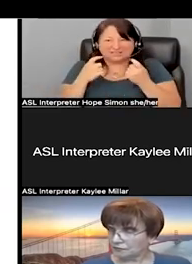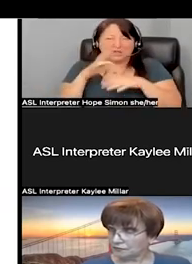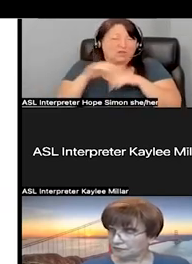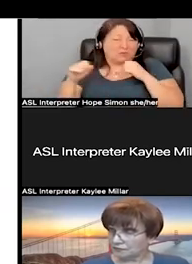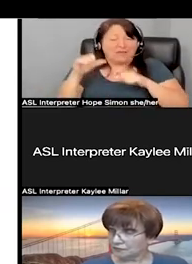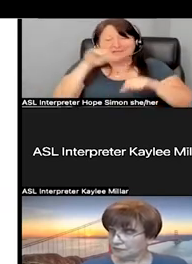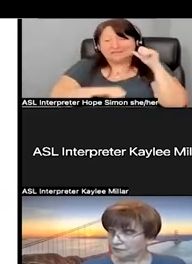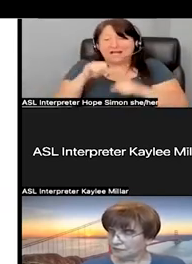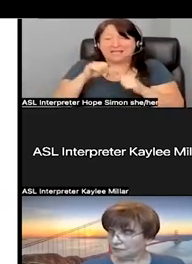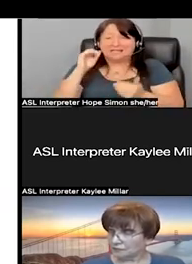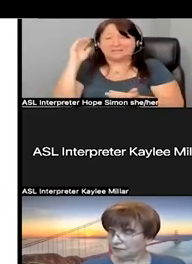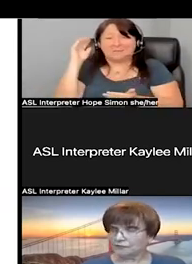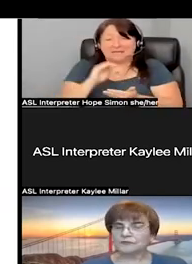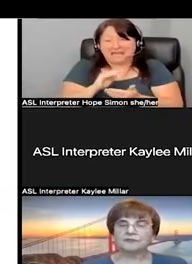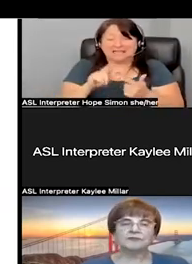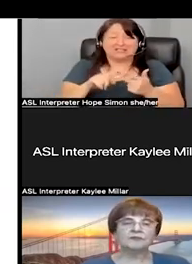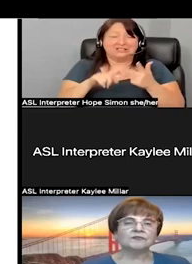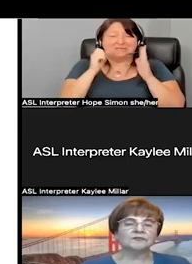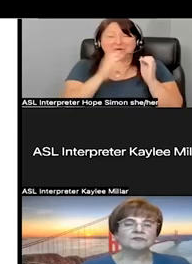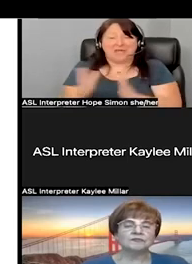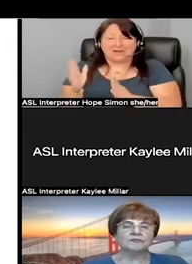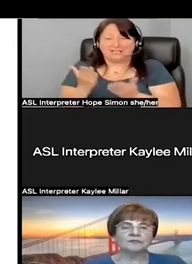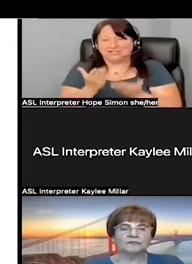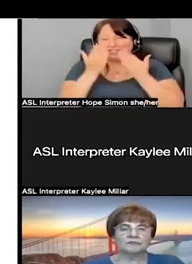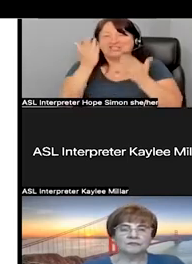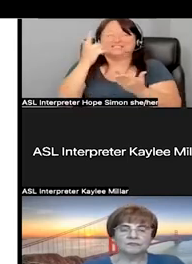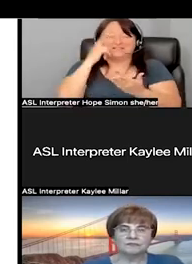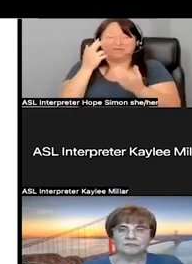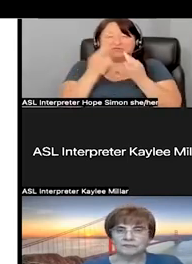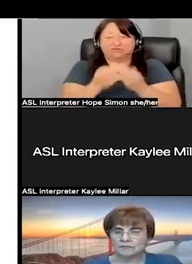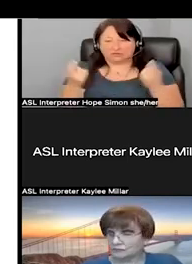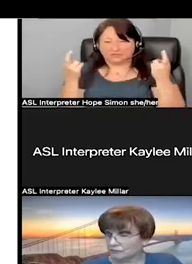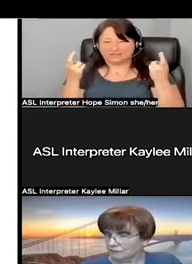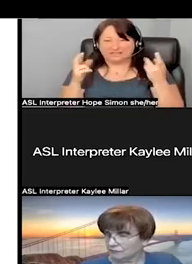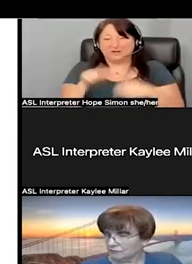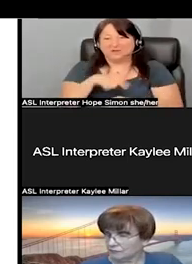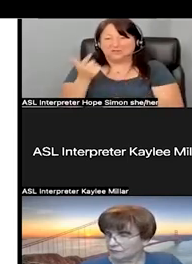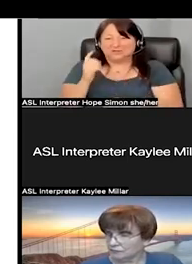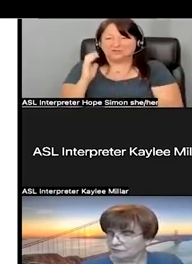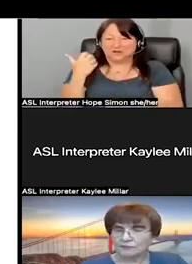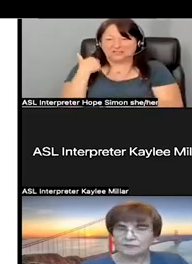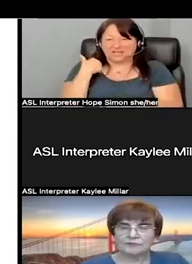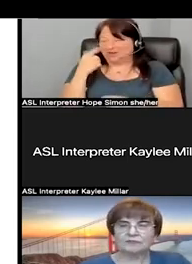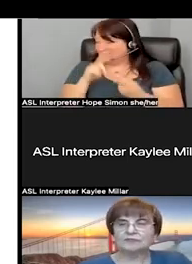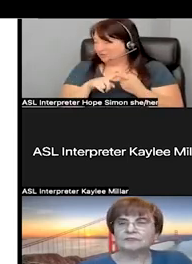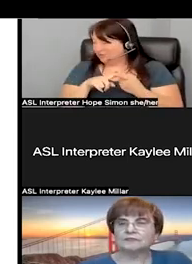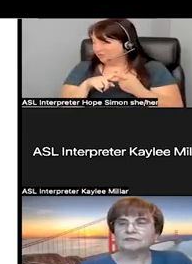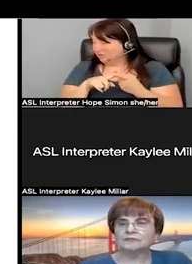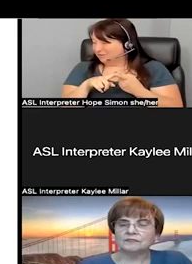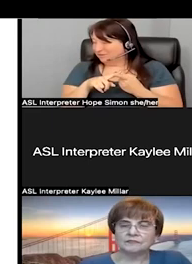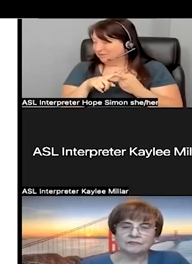mitigation, preparedness, suggestions for resources. And I'll turn it over to our chairs to kind of